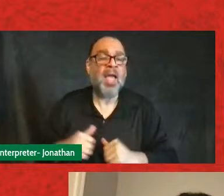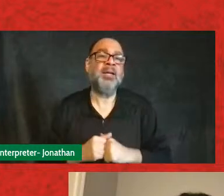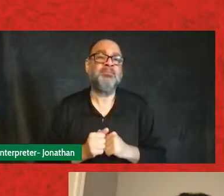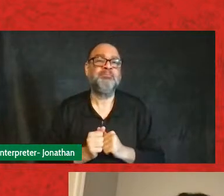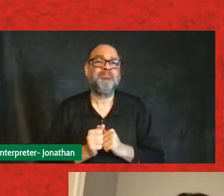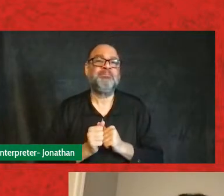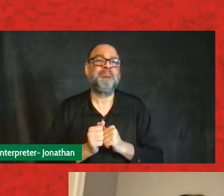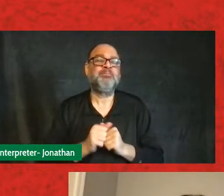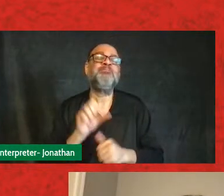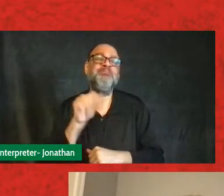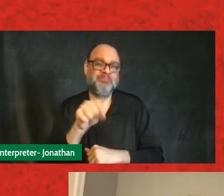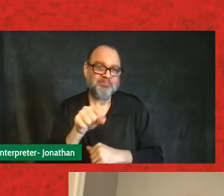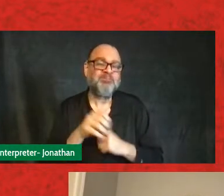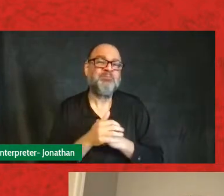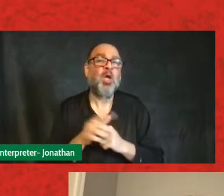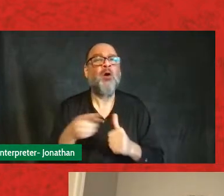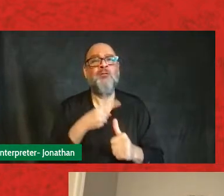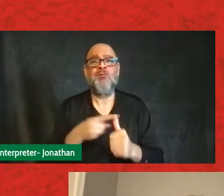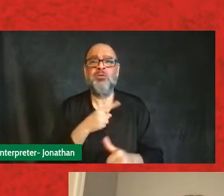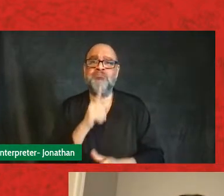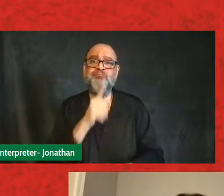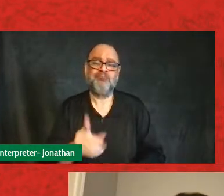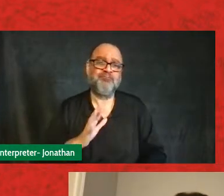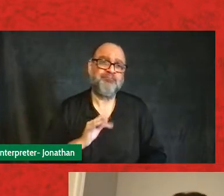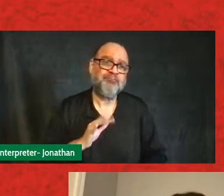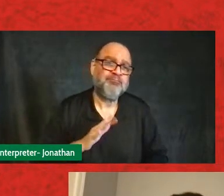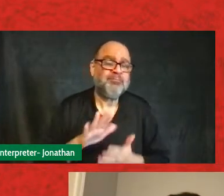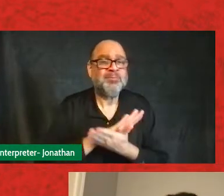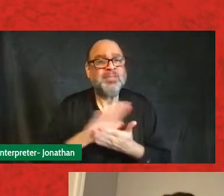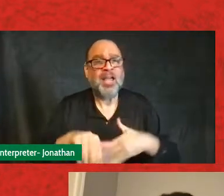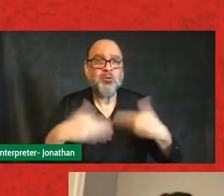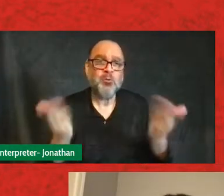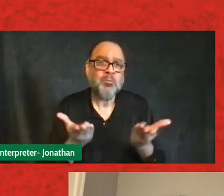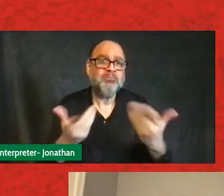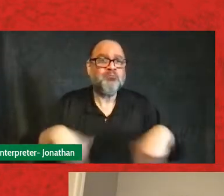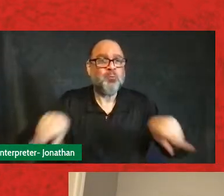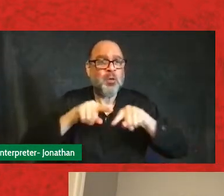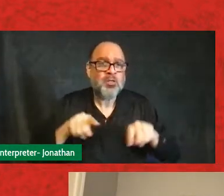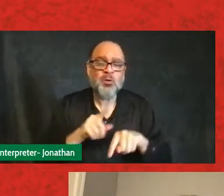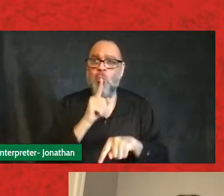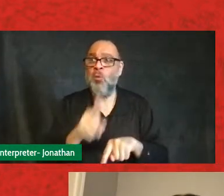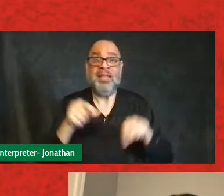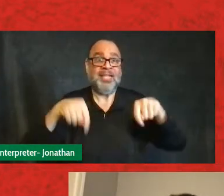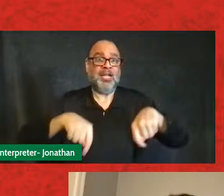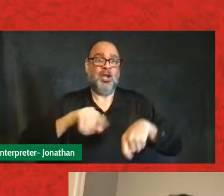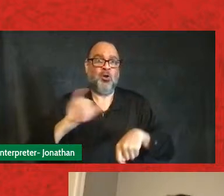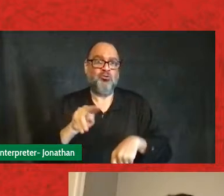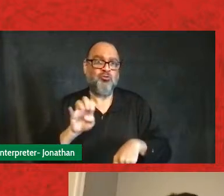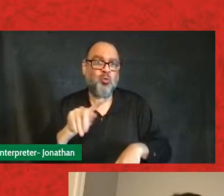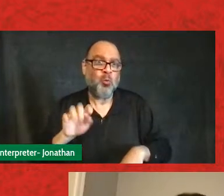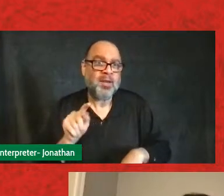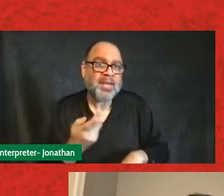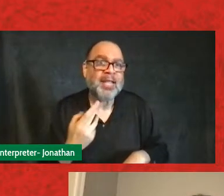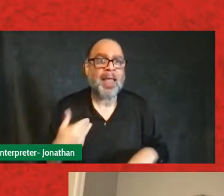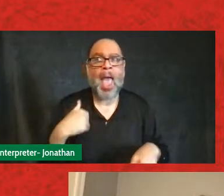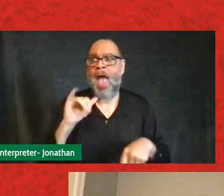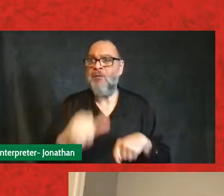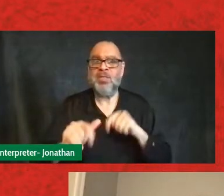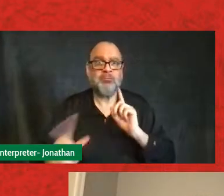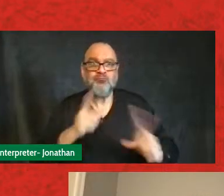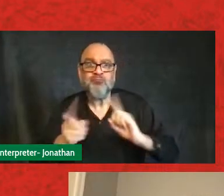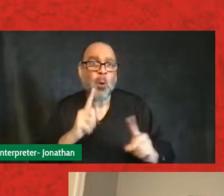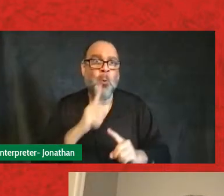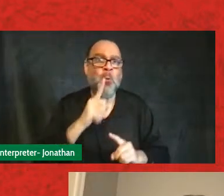so nice to be here with you all on Juneteenth having this conversation. It's just incredible. And already so many great stories have been told.